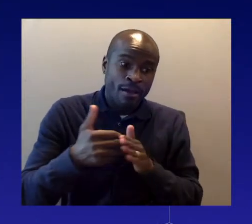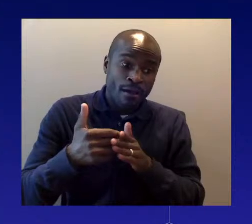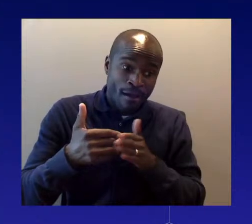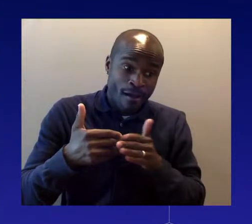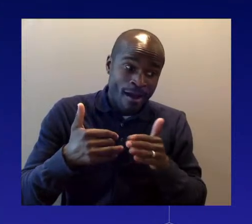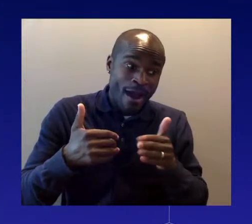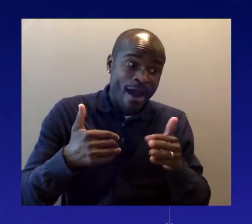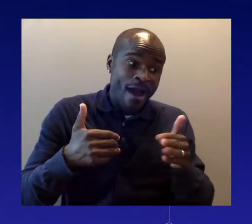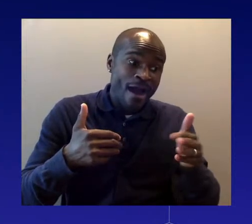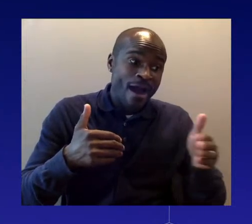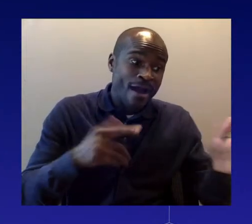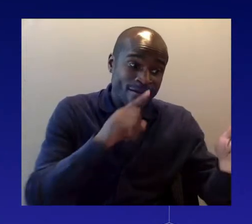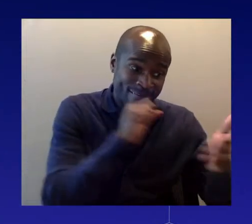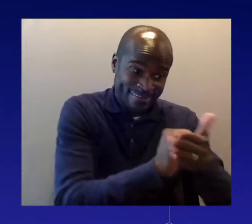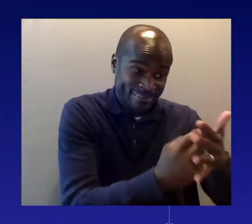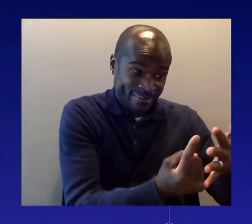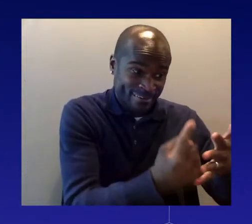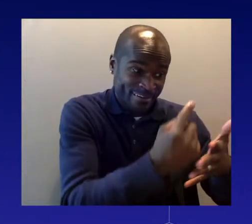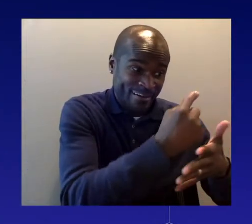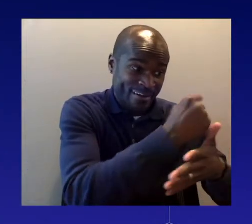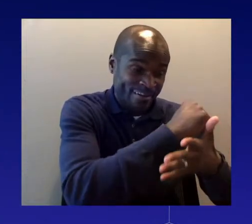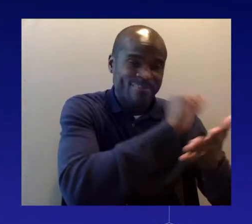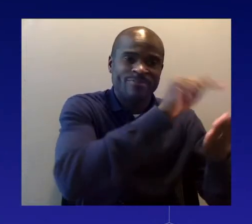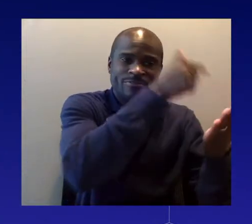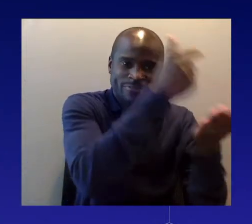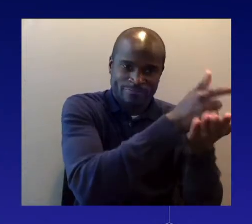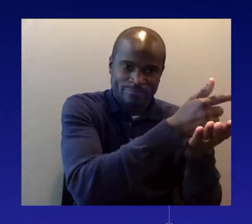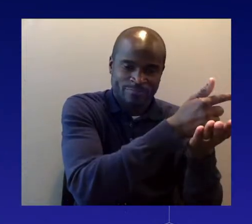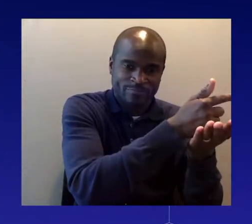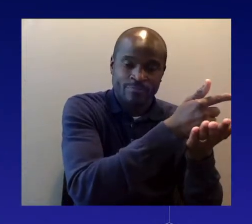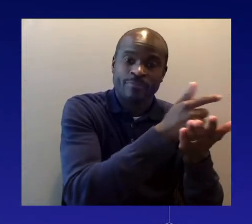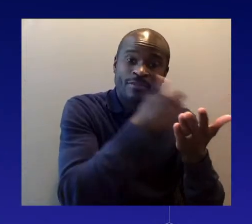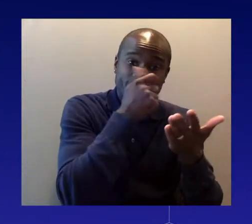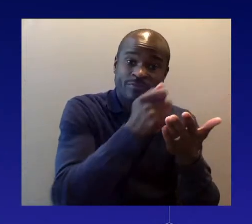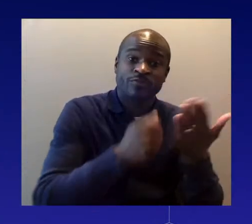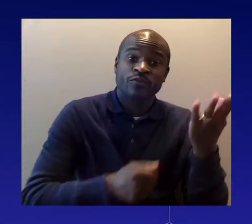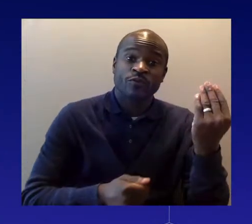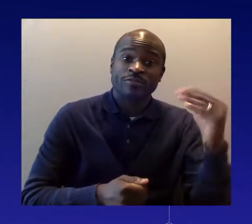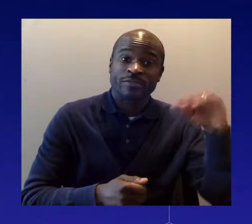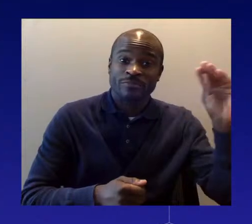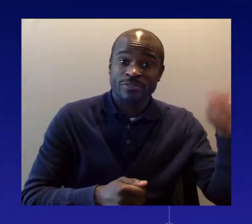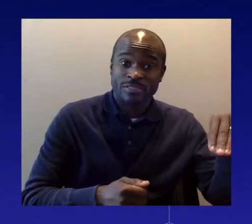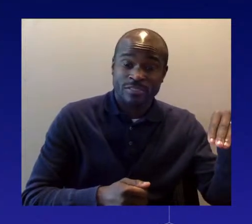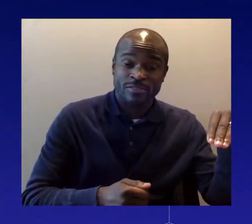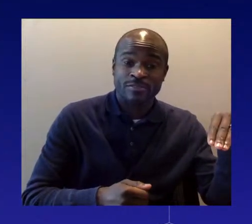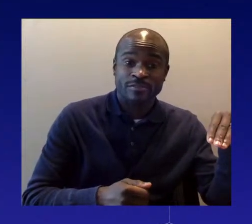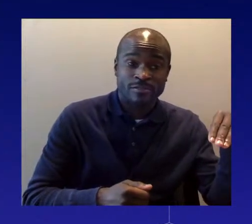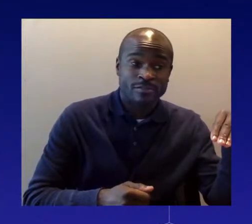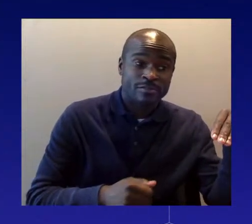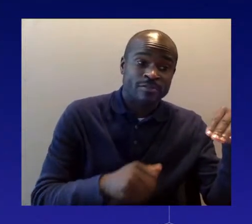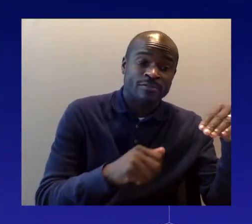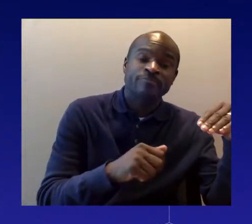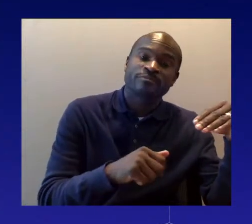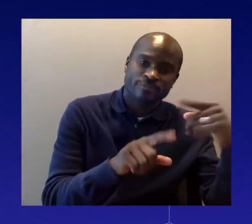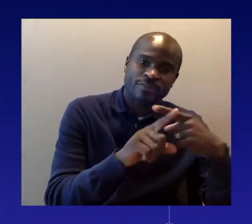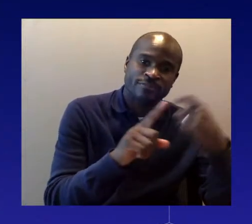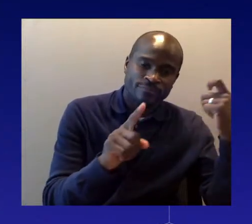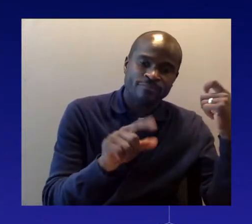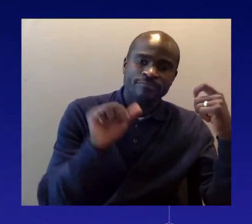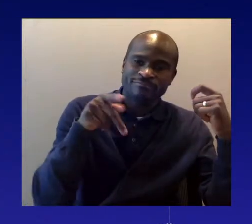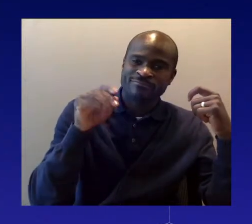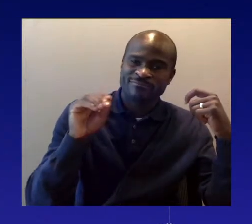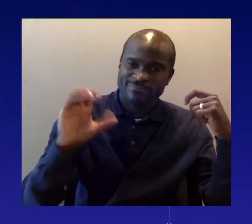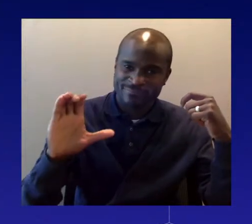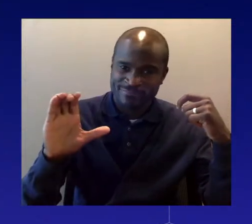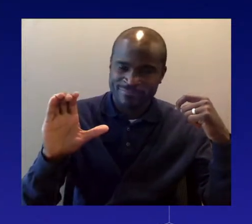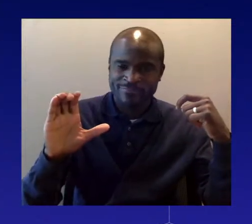have? 14% are from either African American, Latino, American Indian, Alaska Native, or Native Hawaiian Pacific